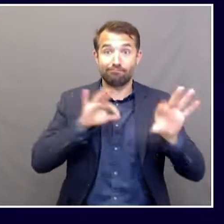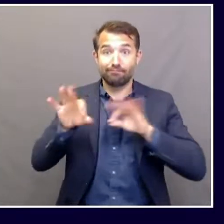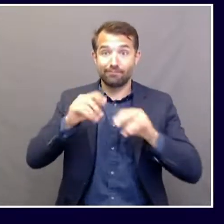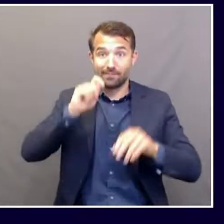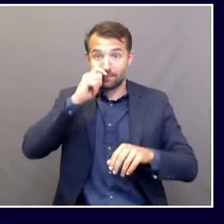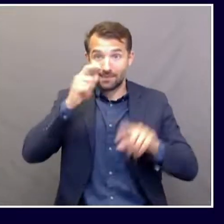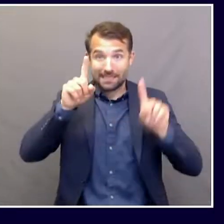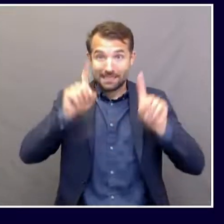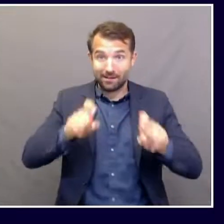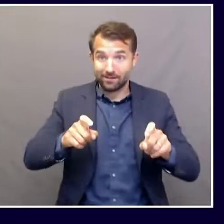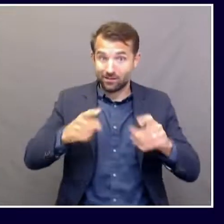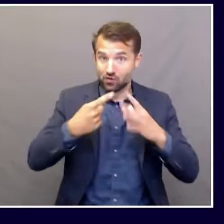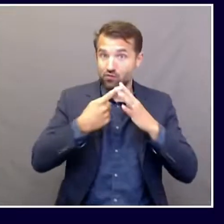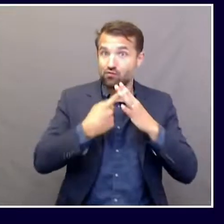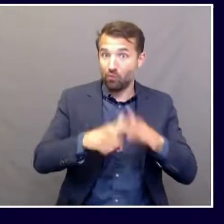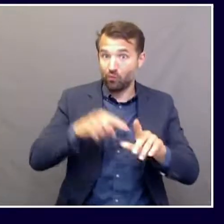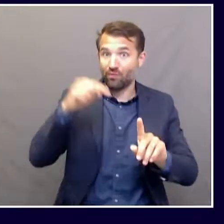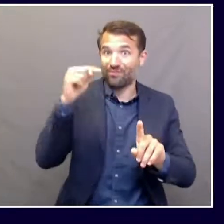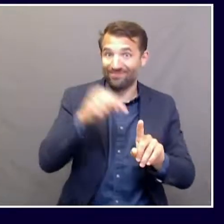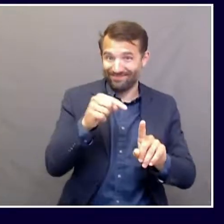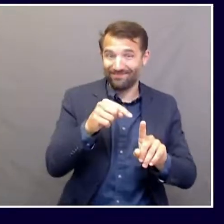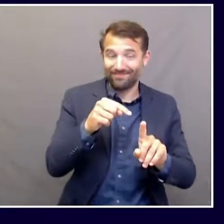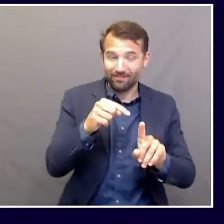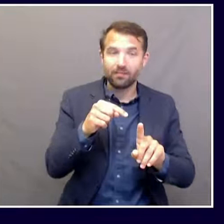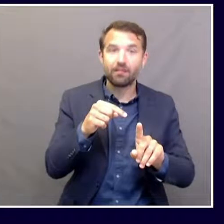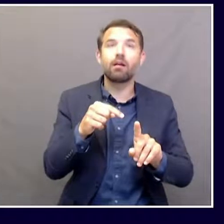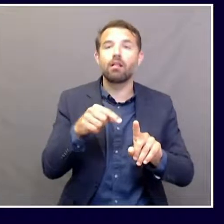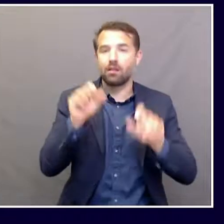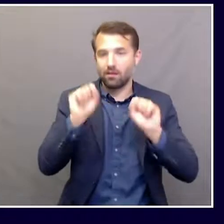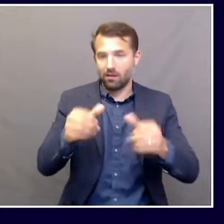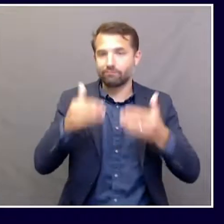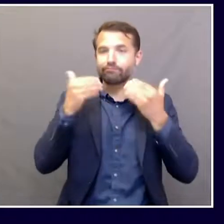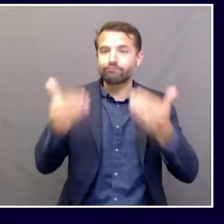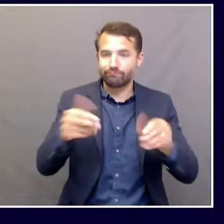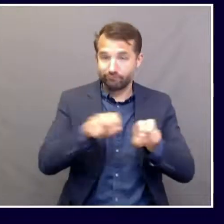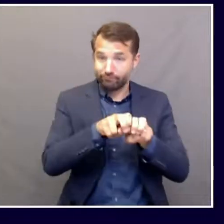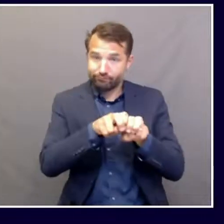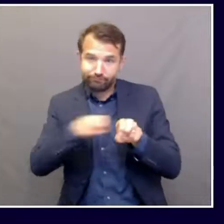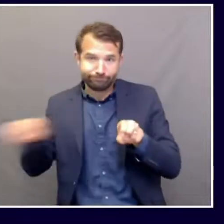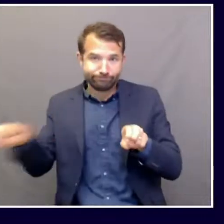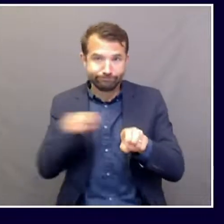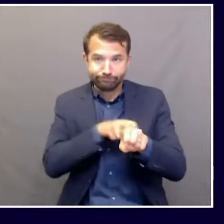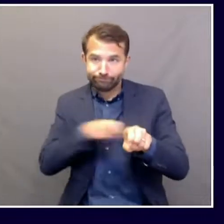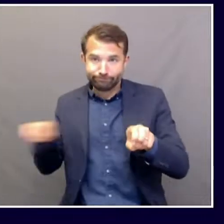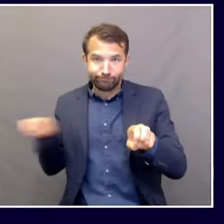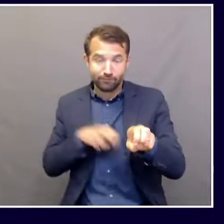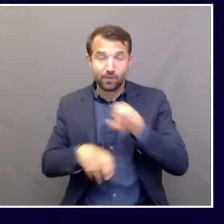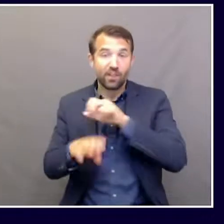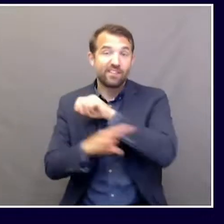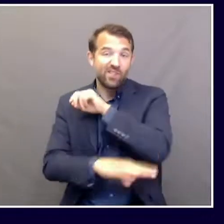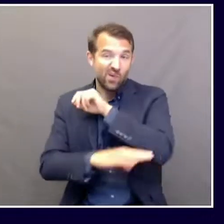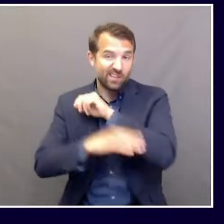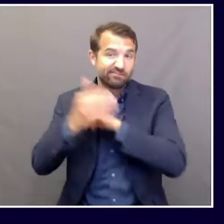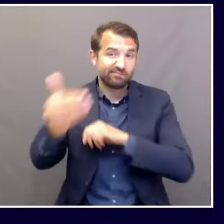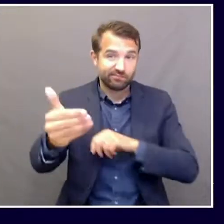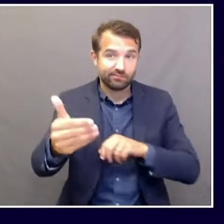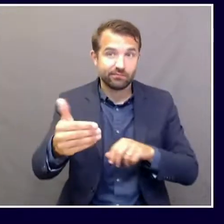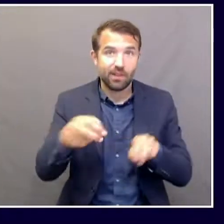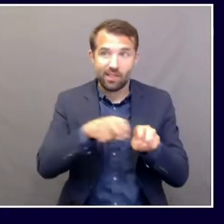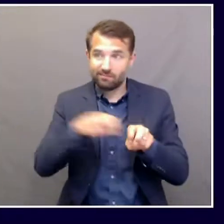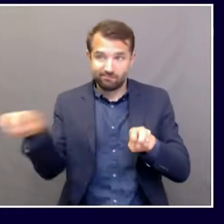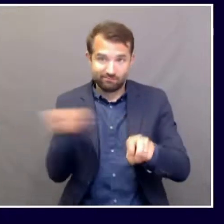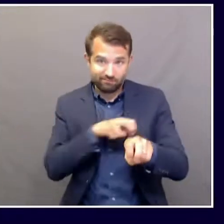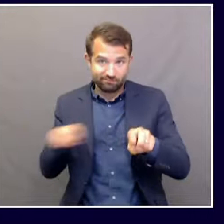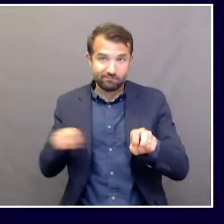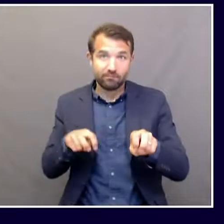fall. We currently do have a requirement that masks be worn in schools because at this moment in time, we don't